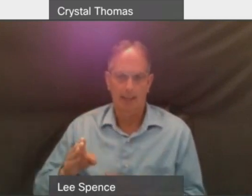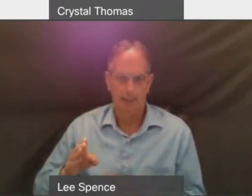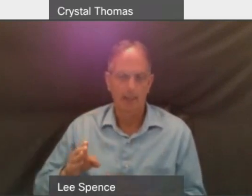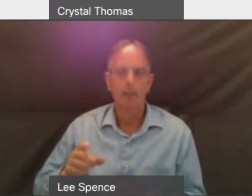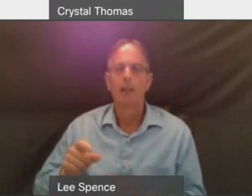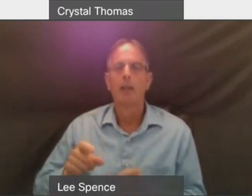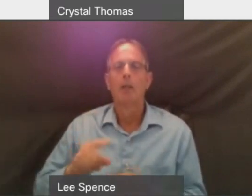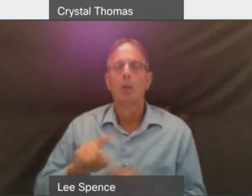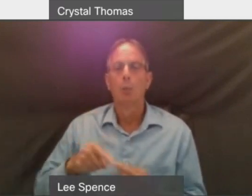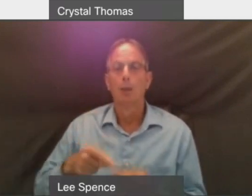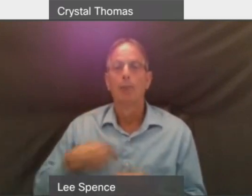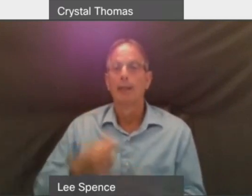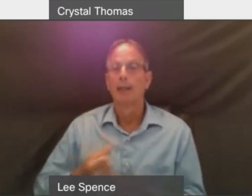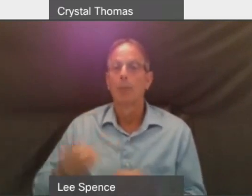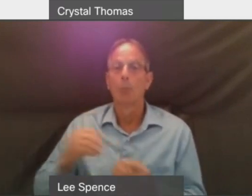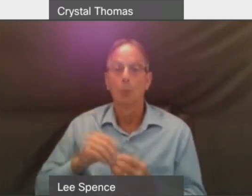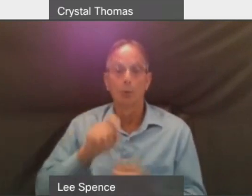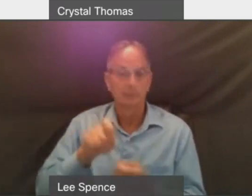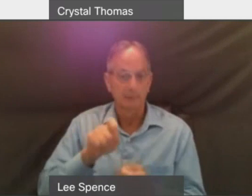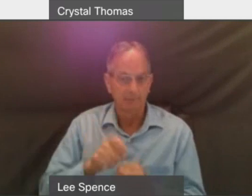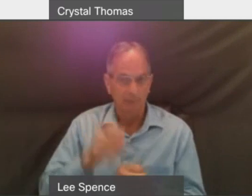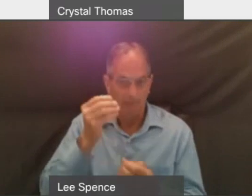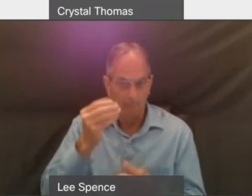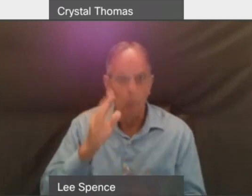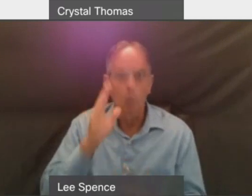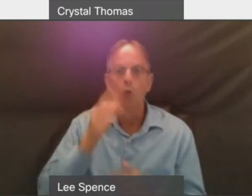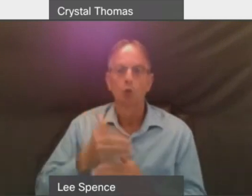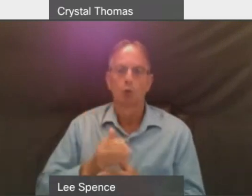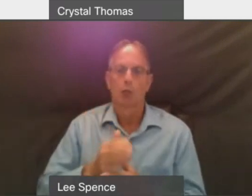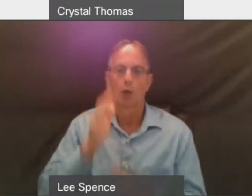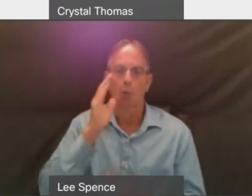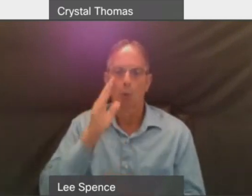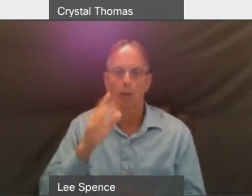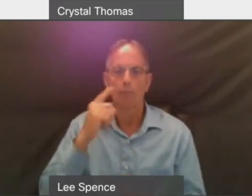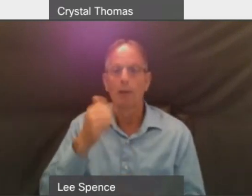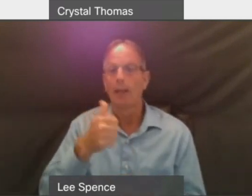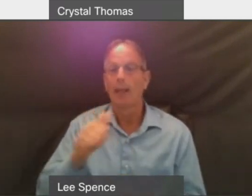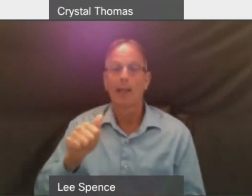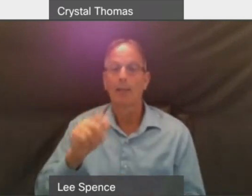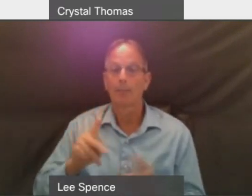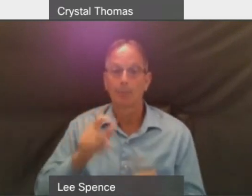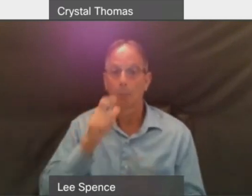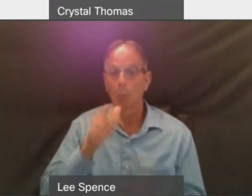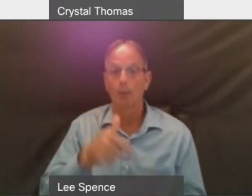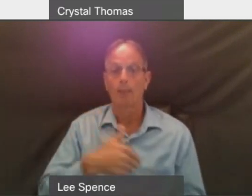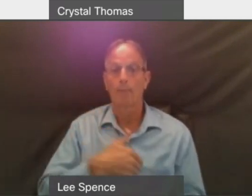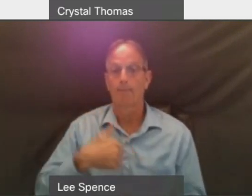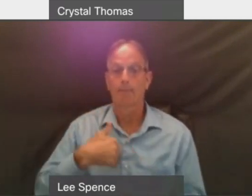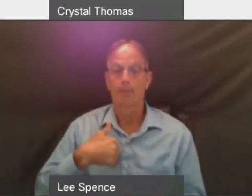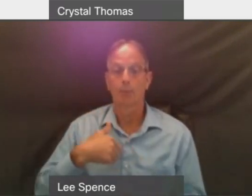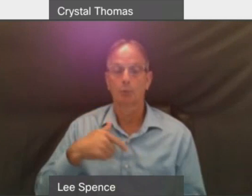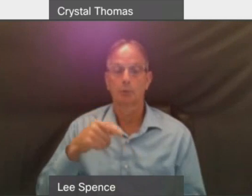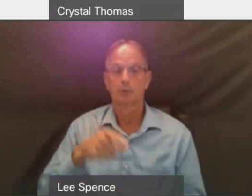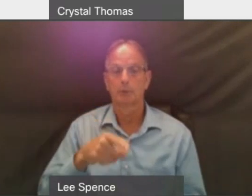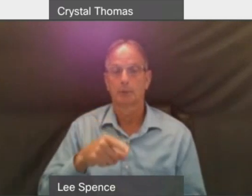more specific information, we'll share more specific information. For any folks who are members of